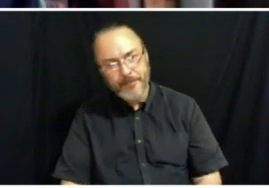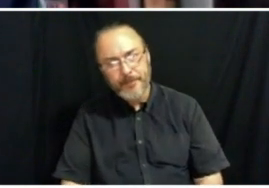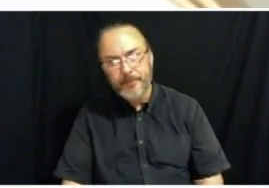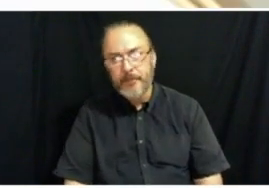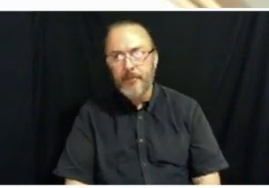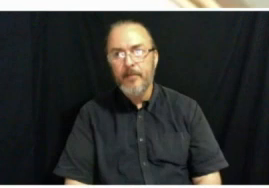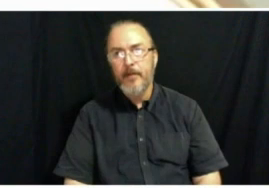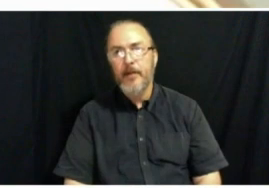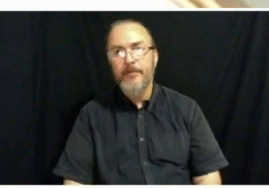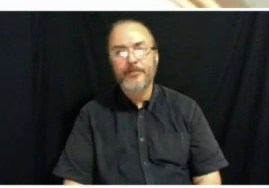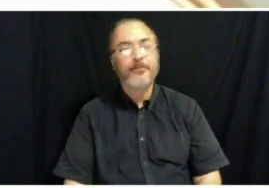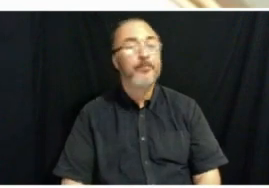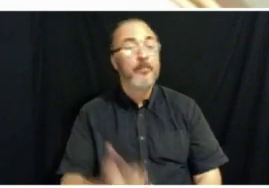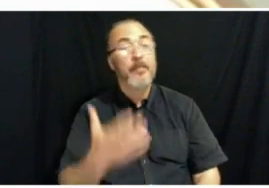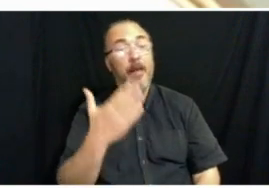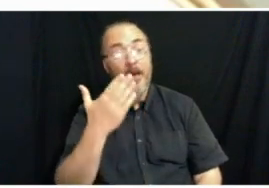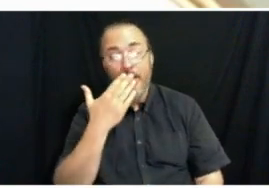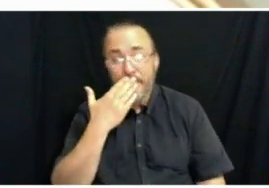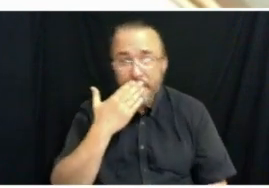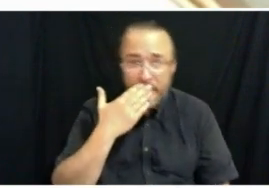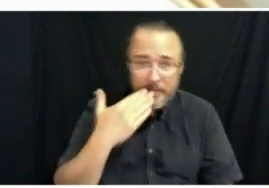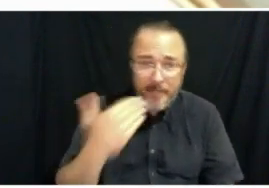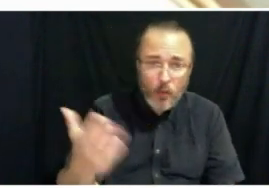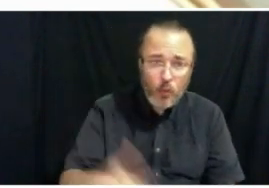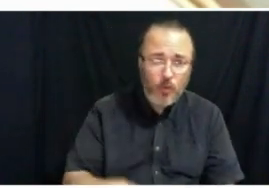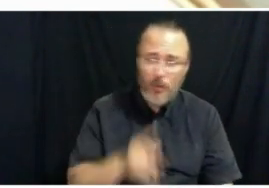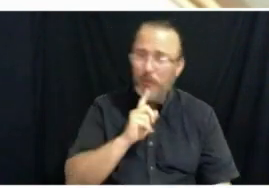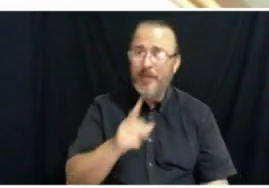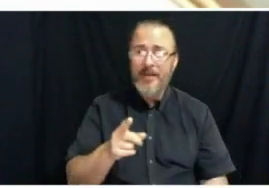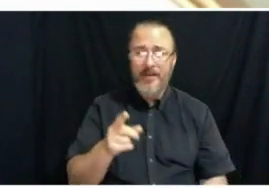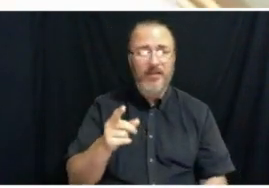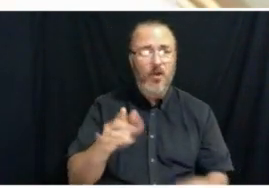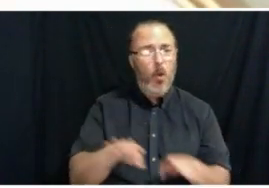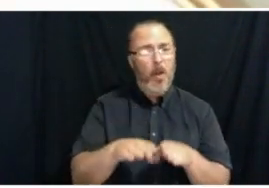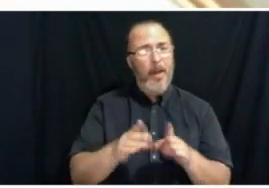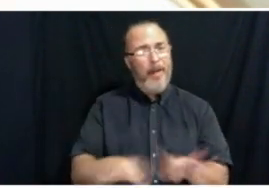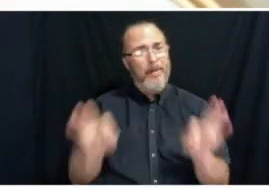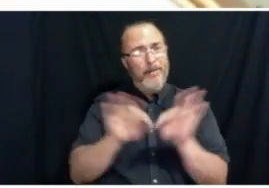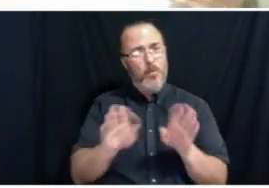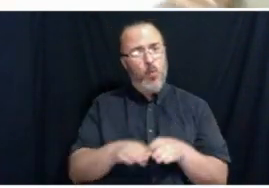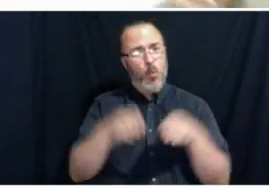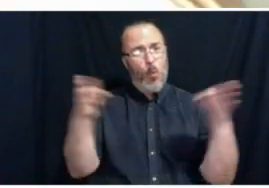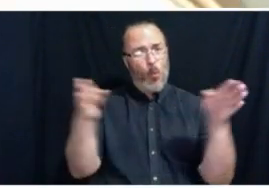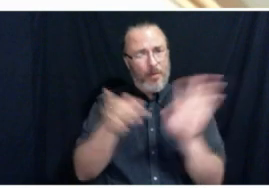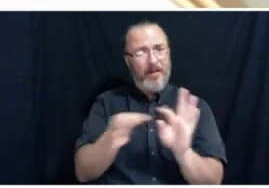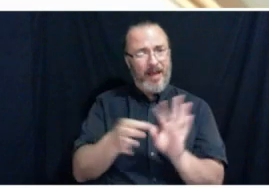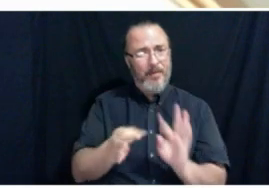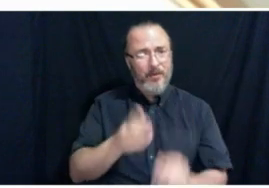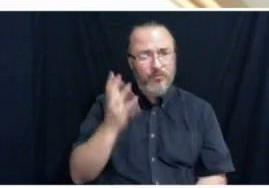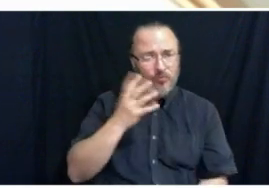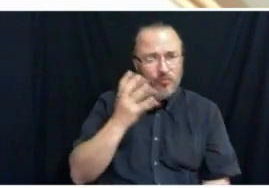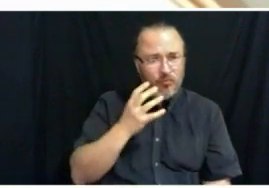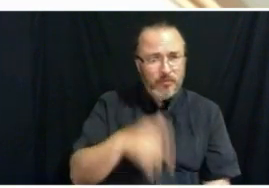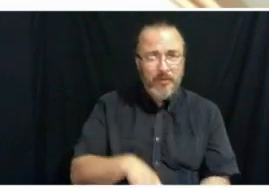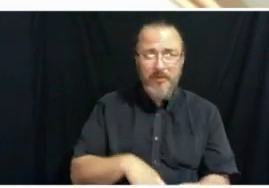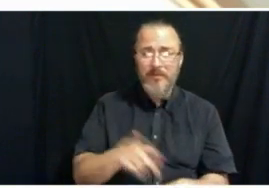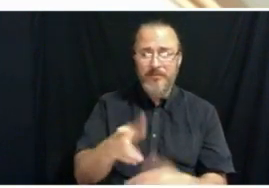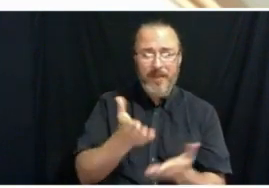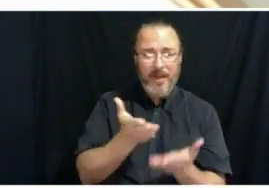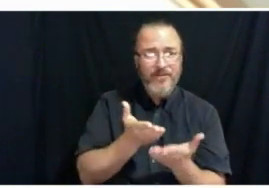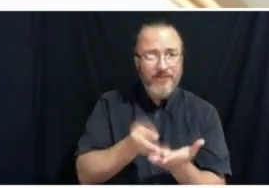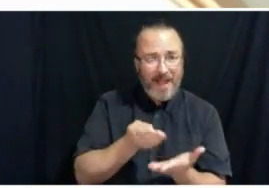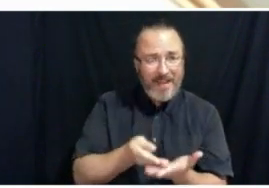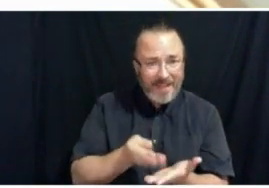Thank you very much. Those are essential opening comments. We see there is a financing challenge, but